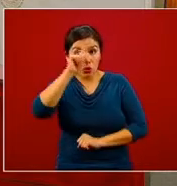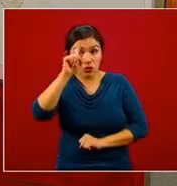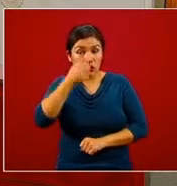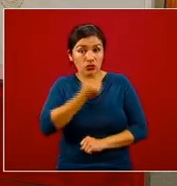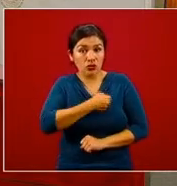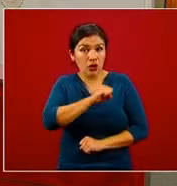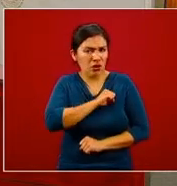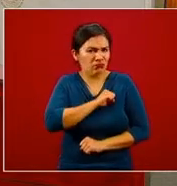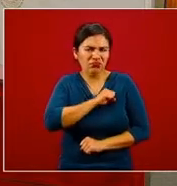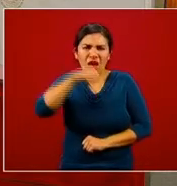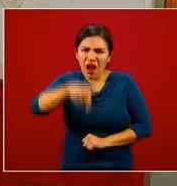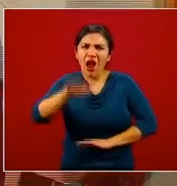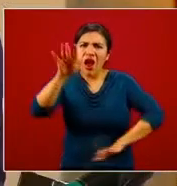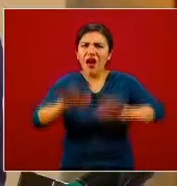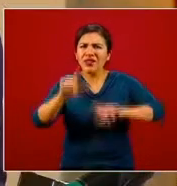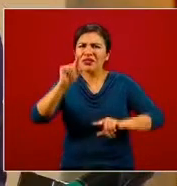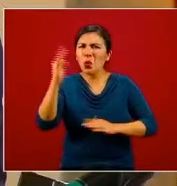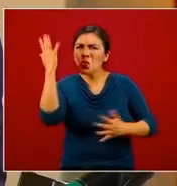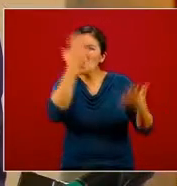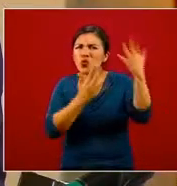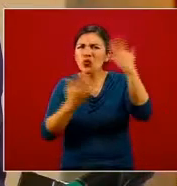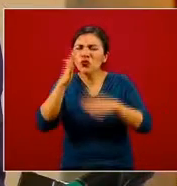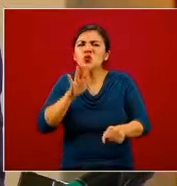So about the other two, so I don't miss them.